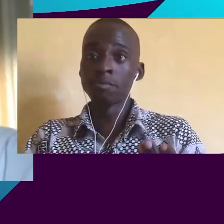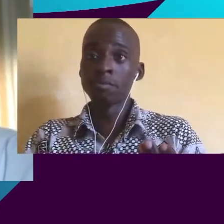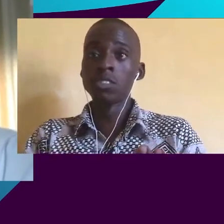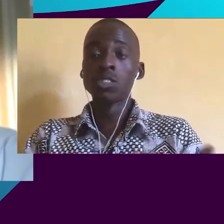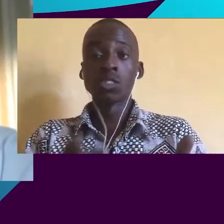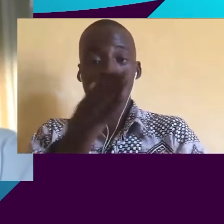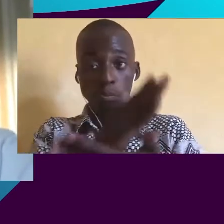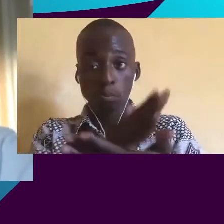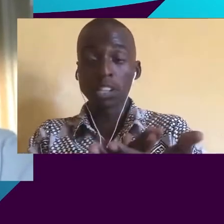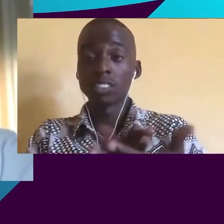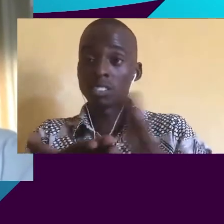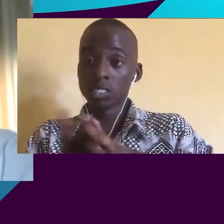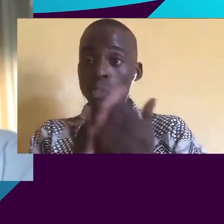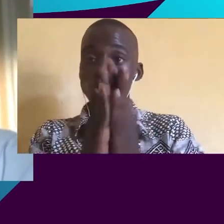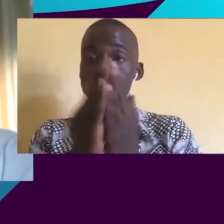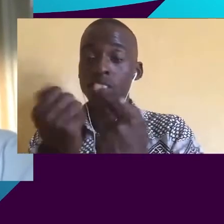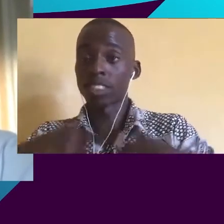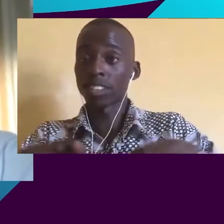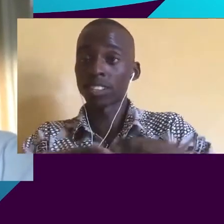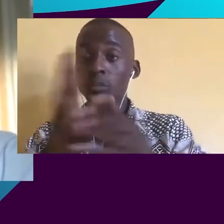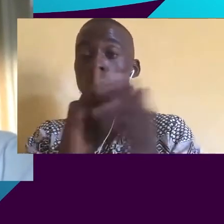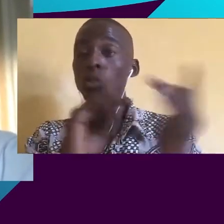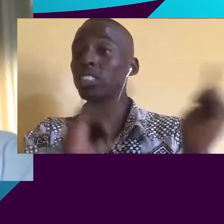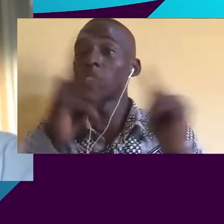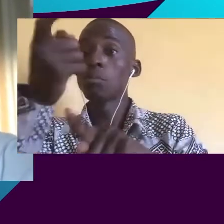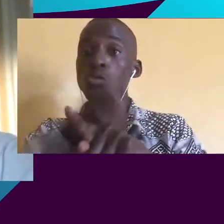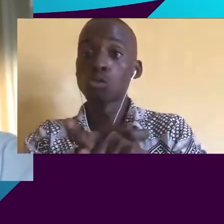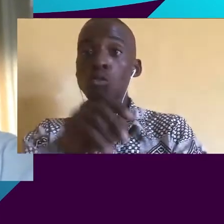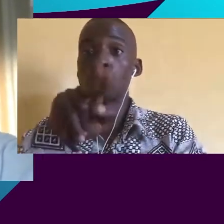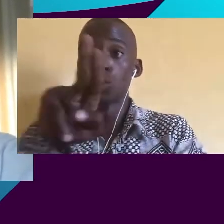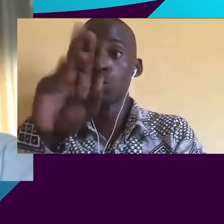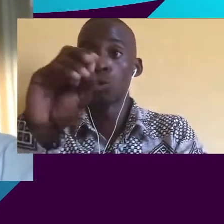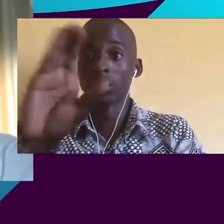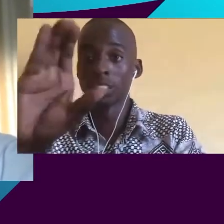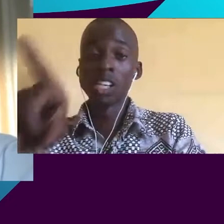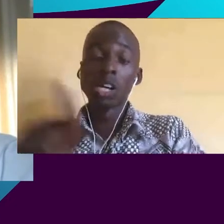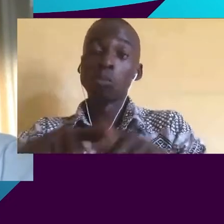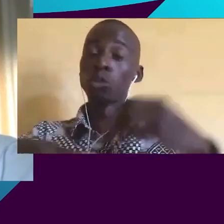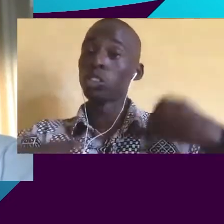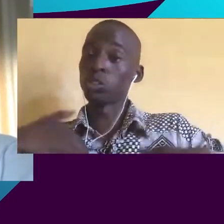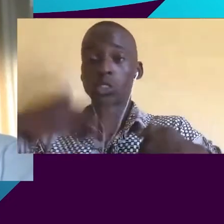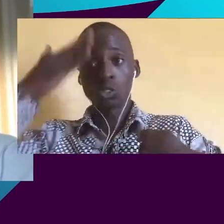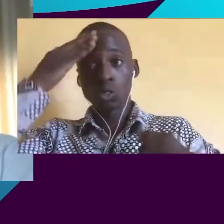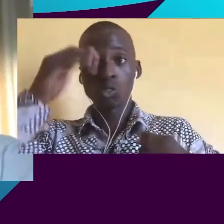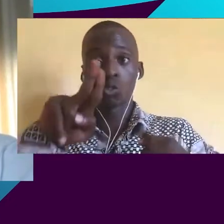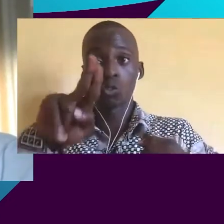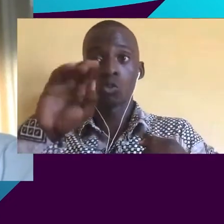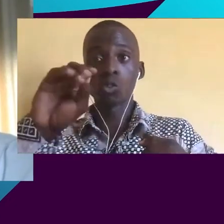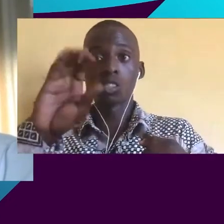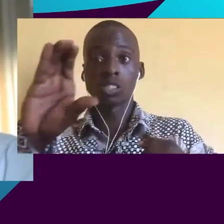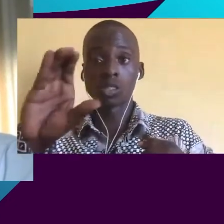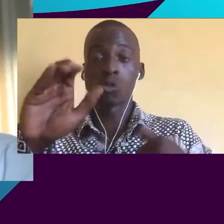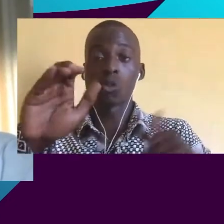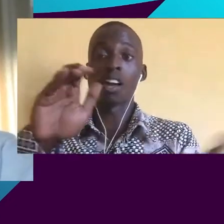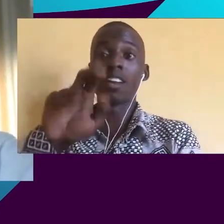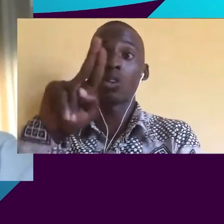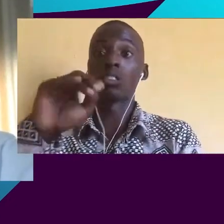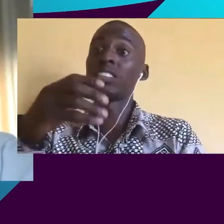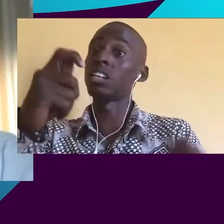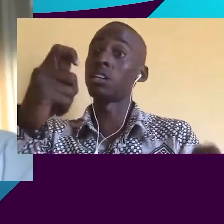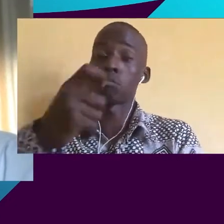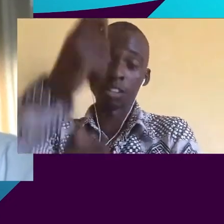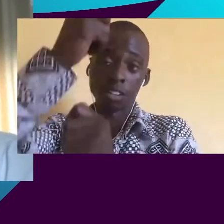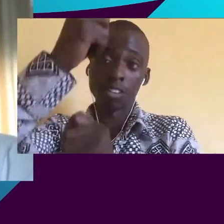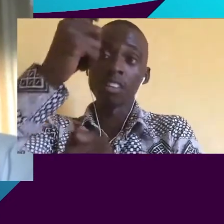and since she's coming from UOC, I'm also interested. You know, UOC, we are also under UOC umbrella as an Olympic